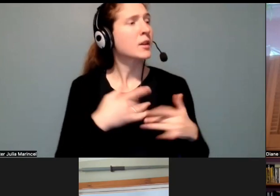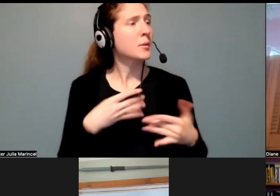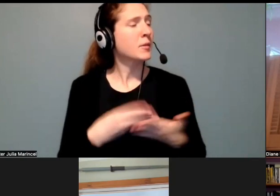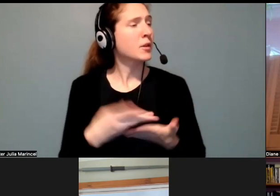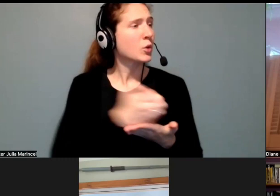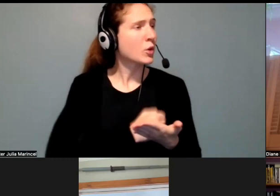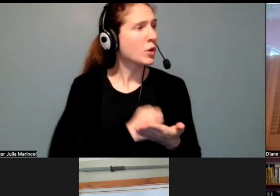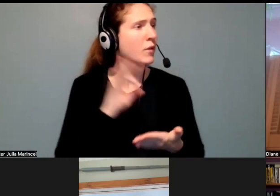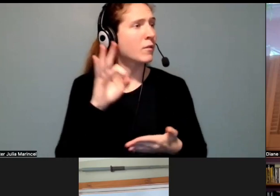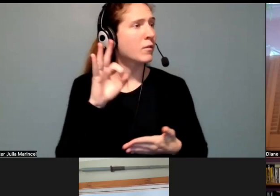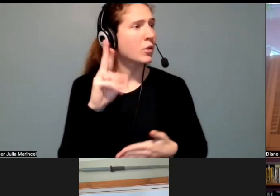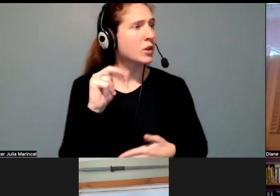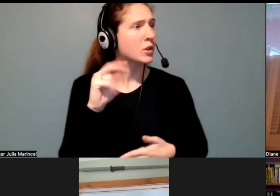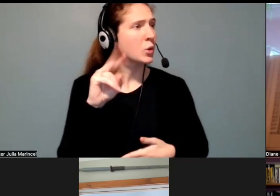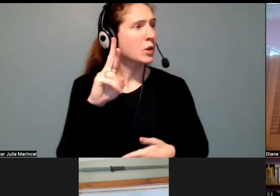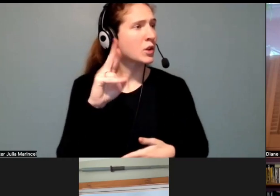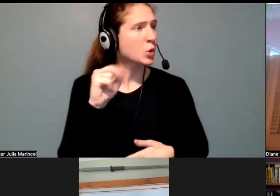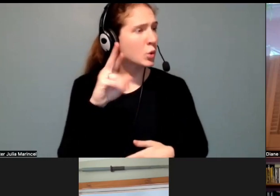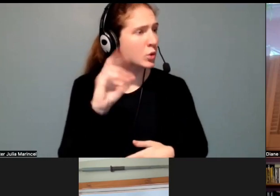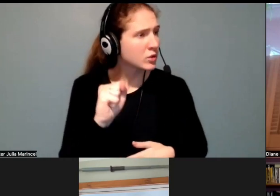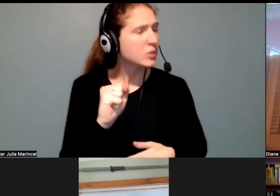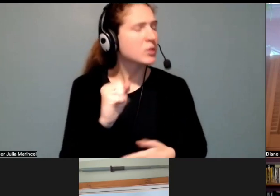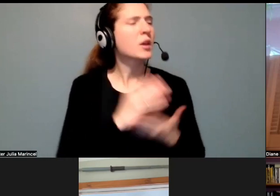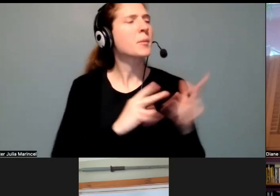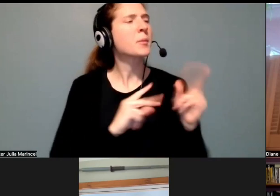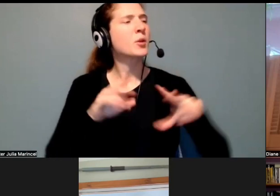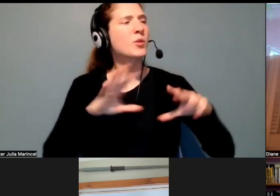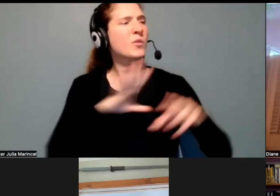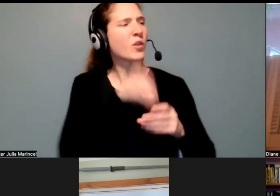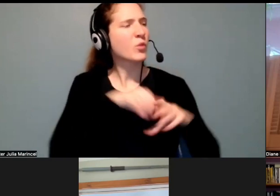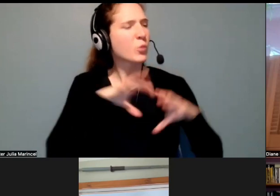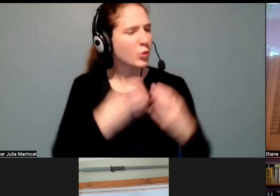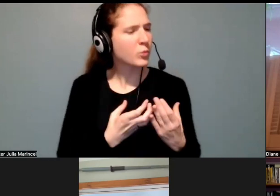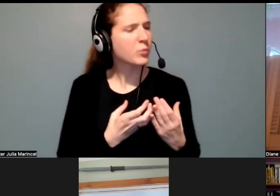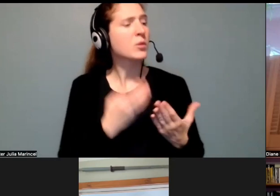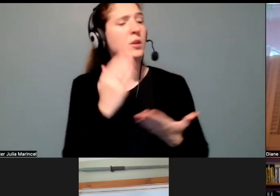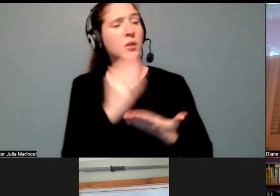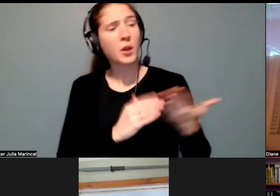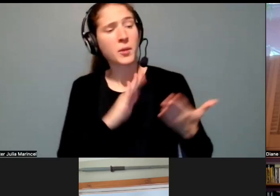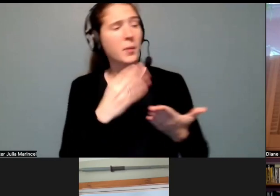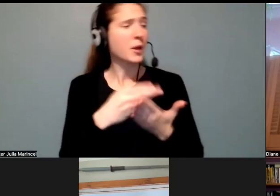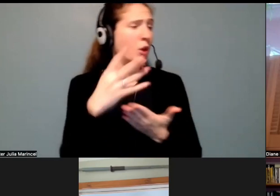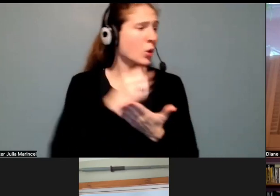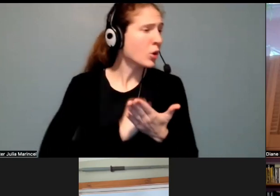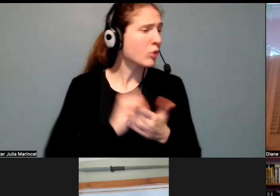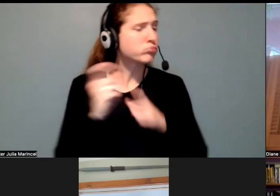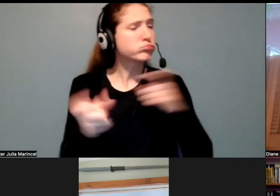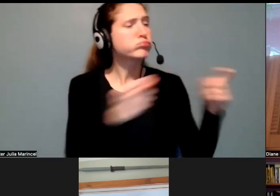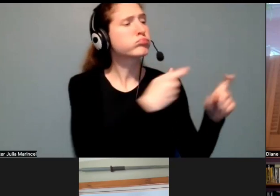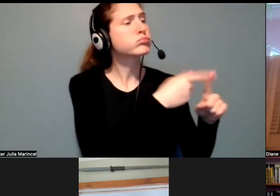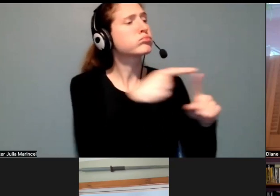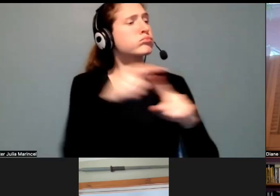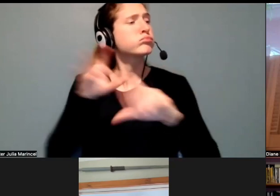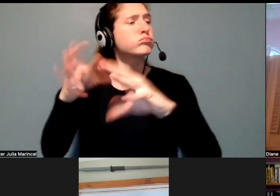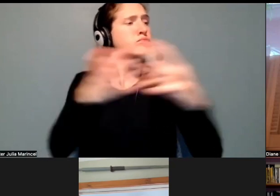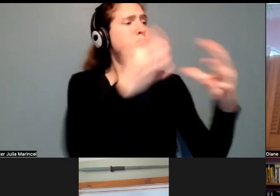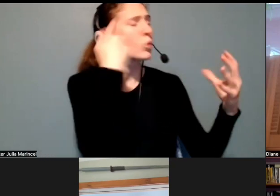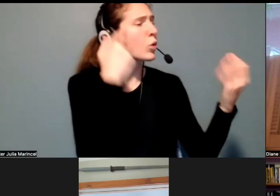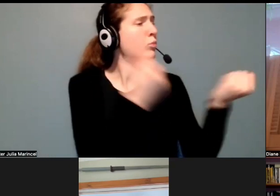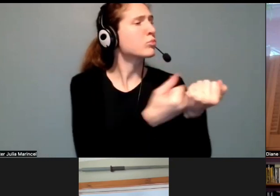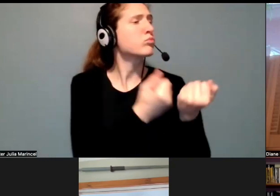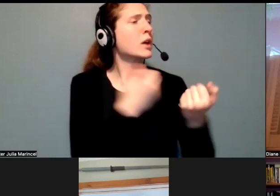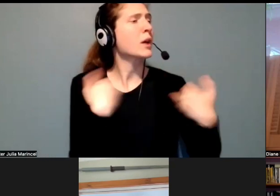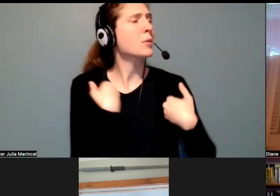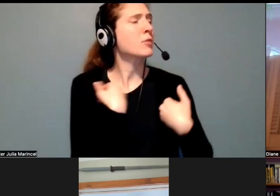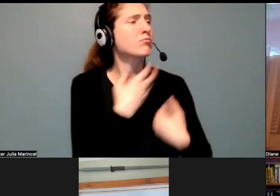people in the group who donate part of their proceeds to conservation to support different groups. I've done